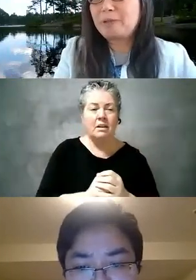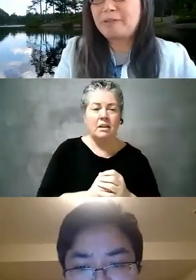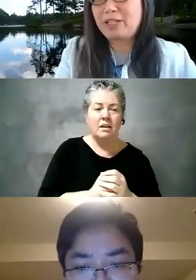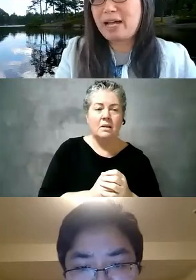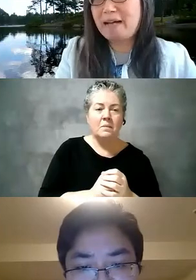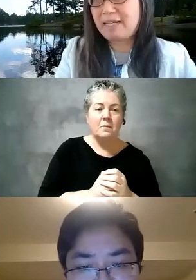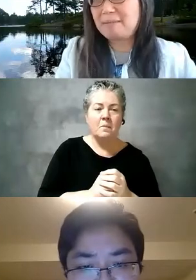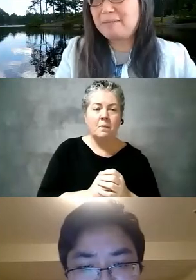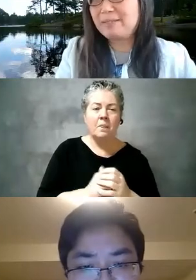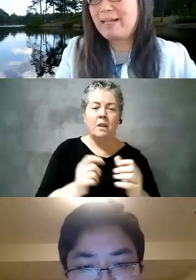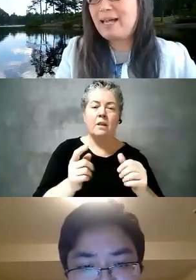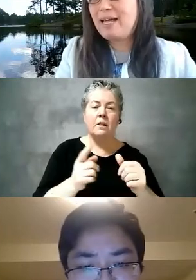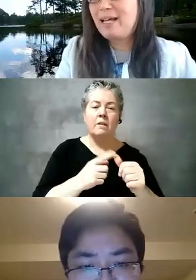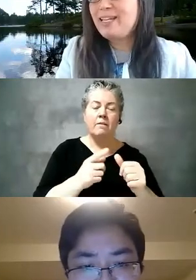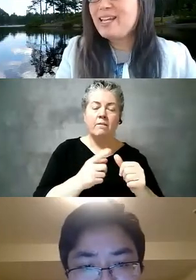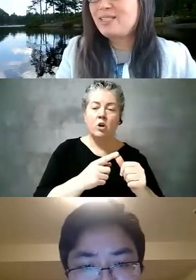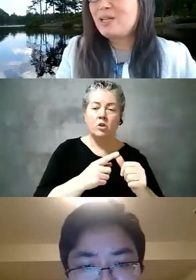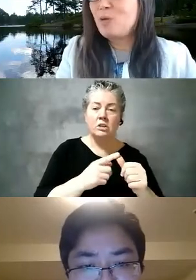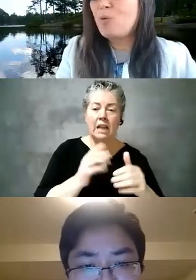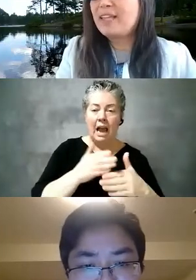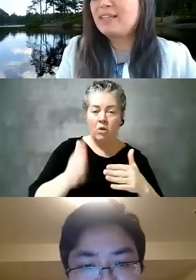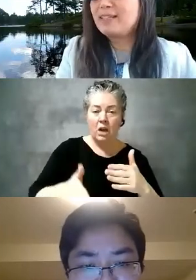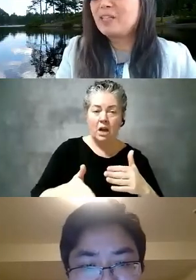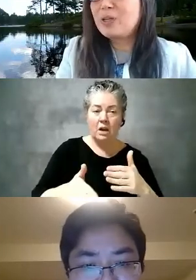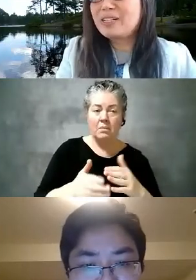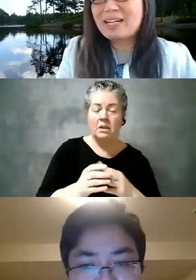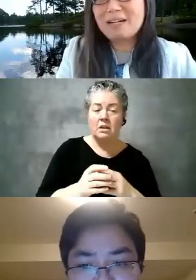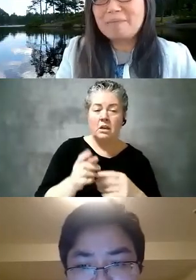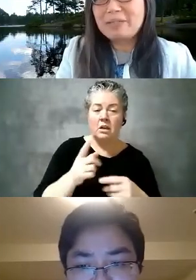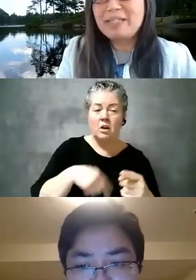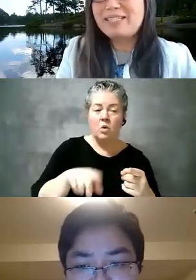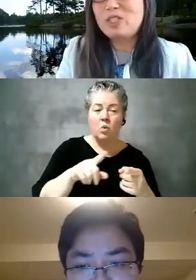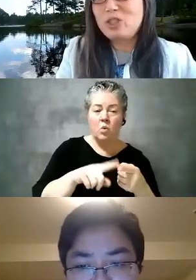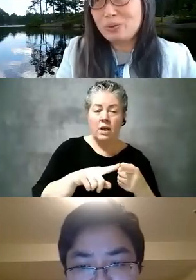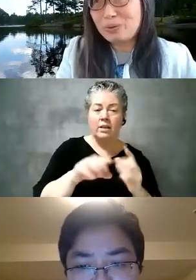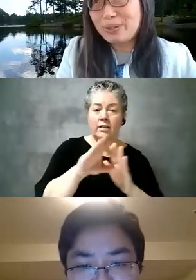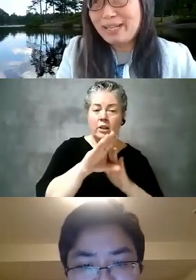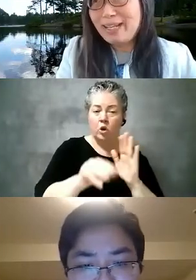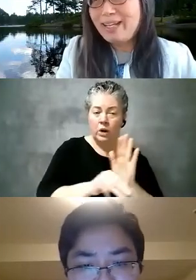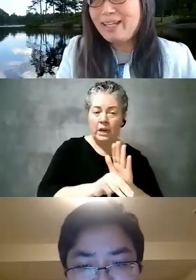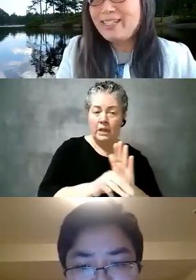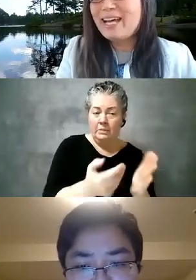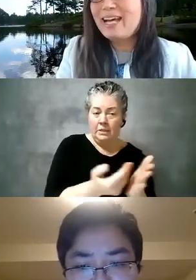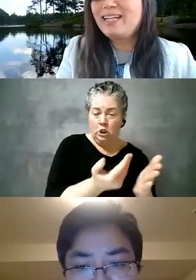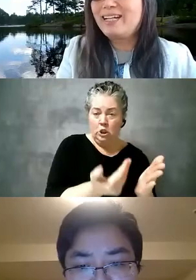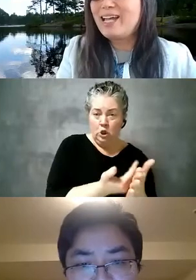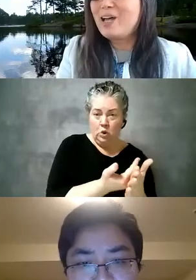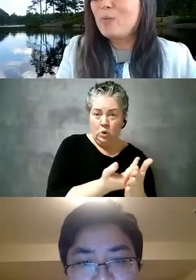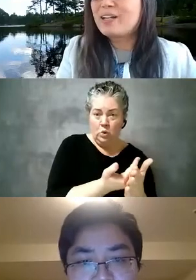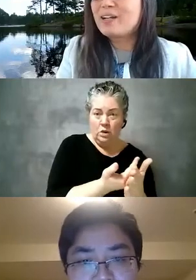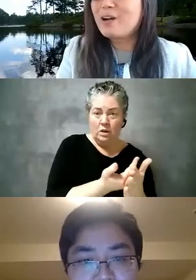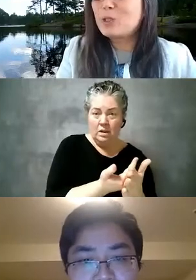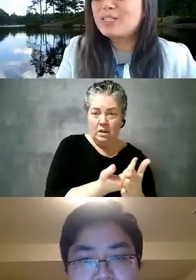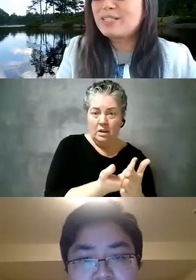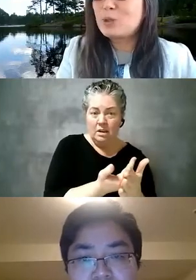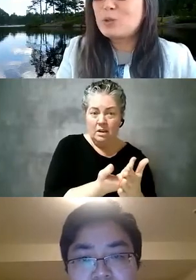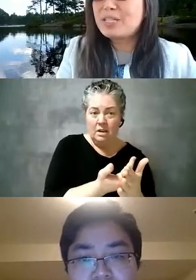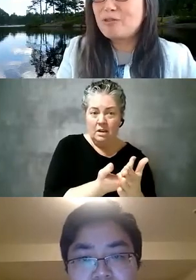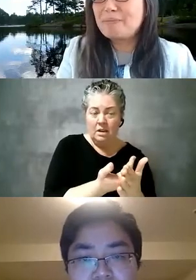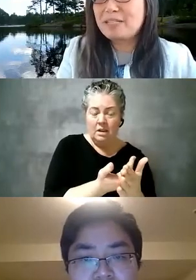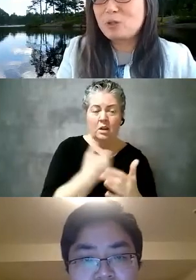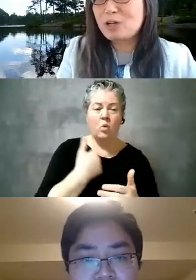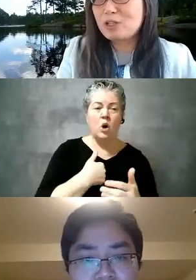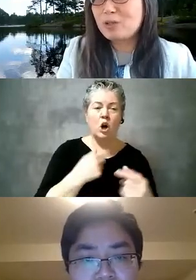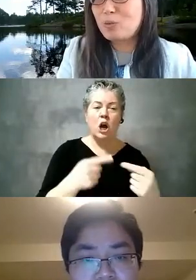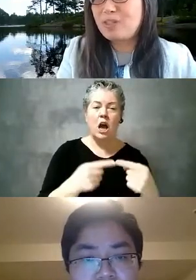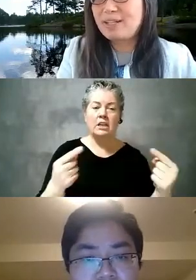first two potential outcomes is when the curriculum is new, yet we are contrasting